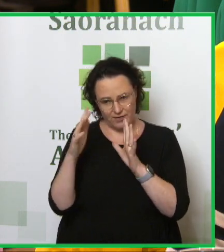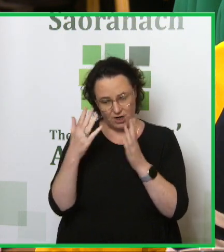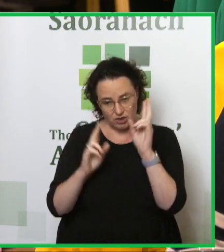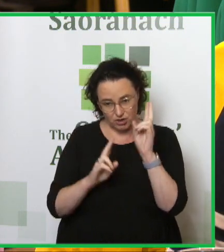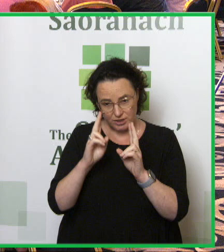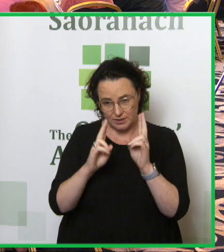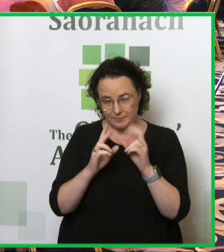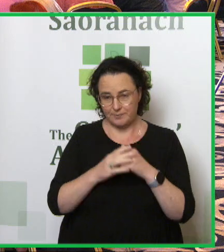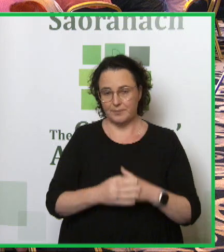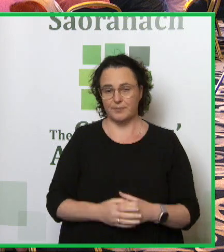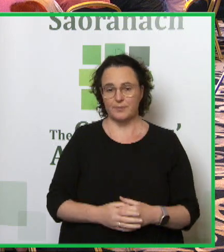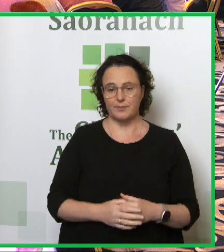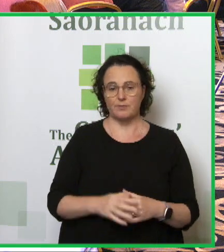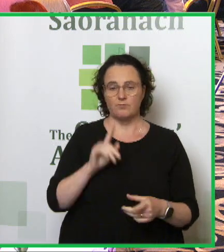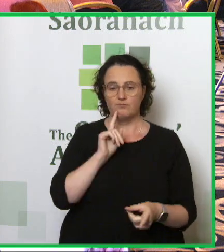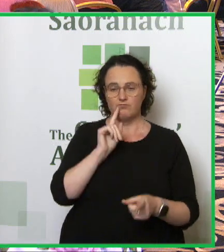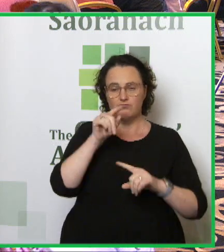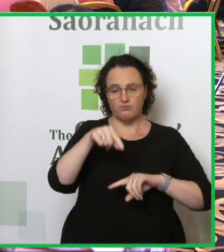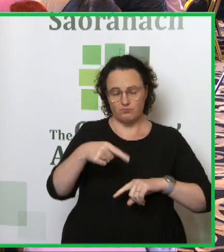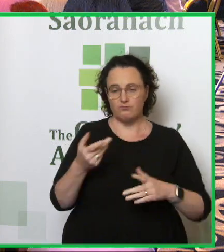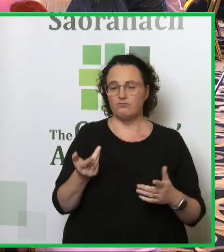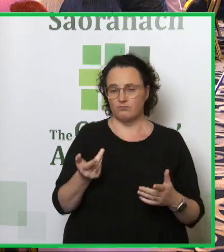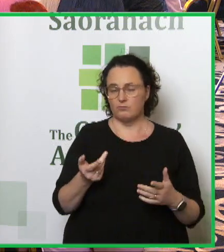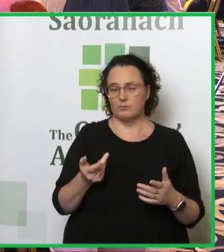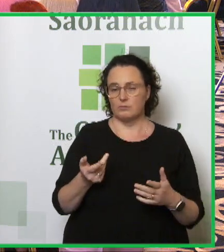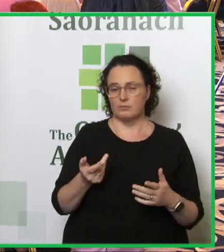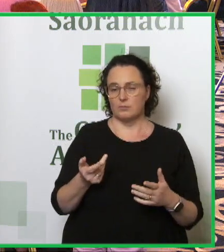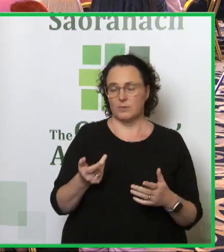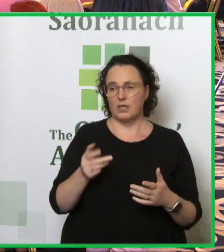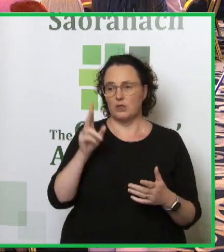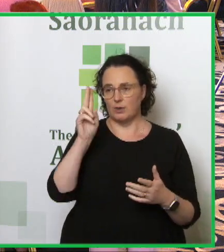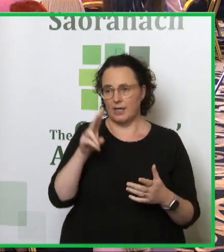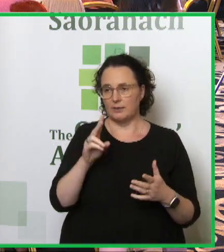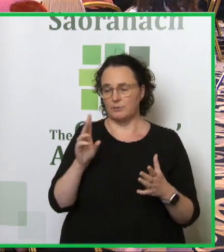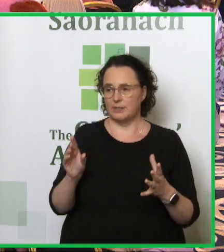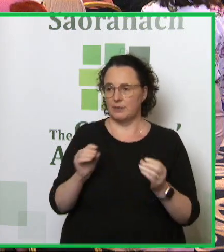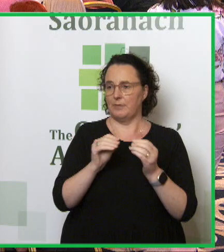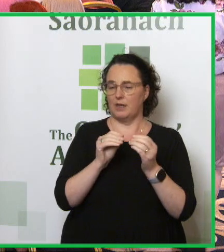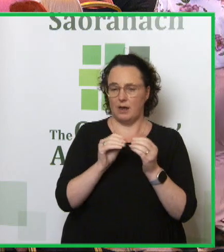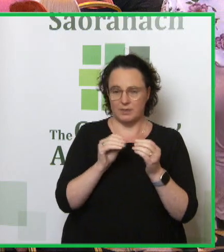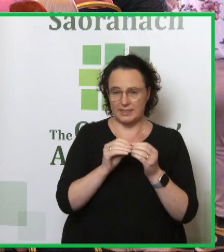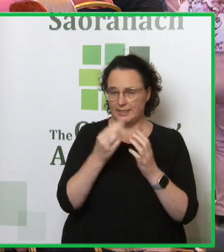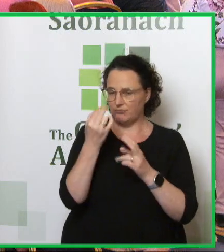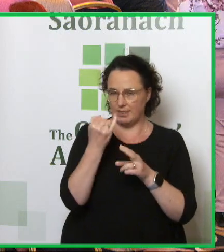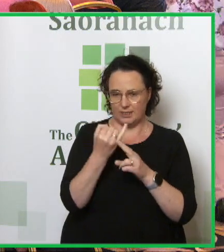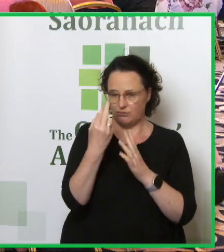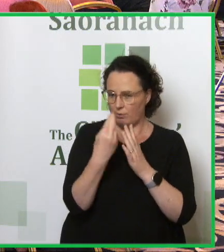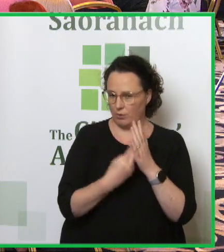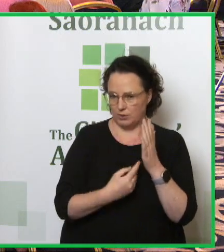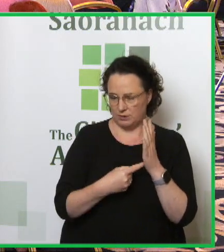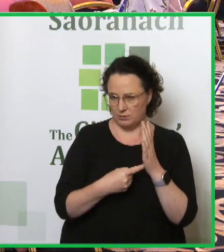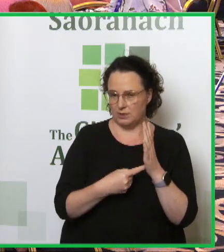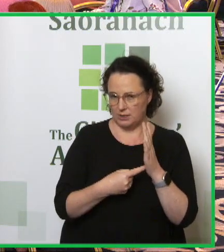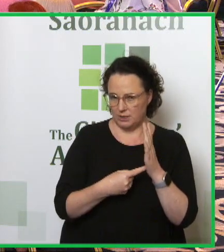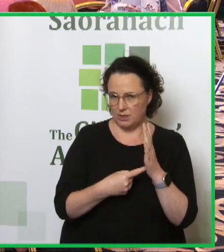Well, you could certainly, my suggestion on that was that you would put some comment in the narrative of the report to indicate that